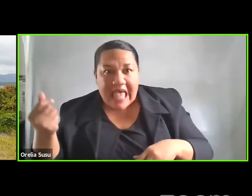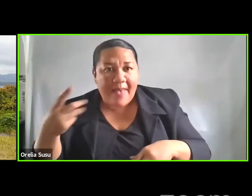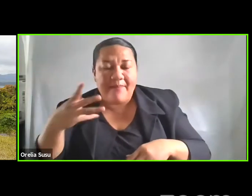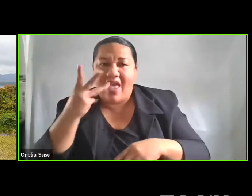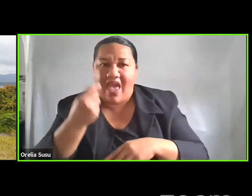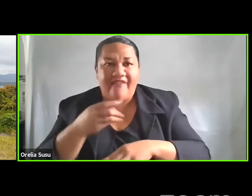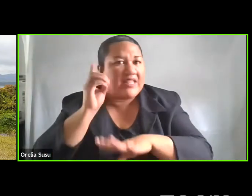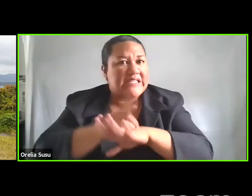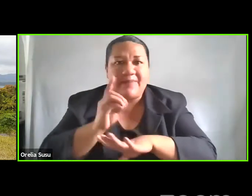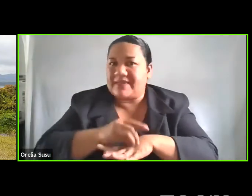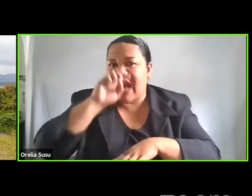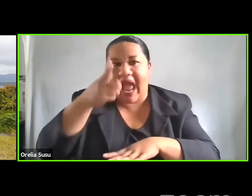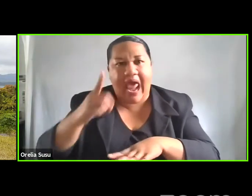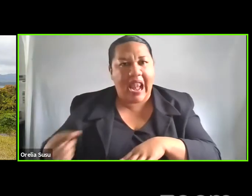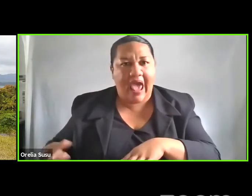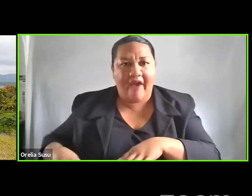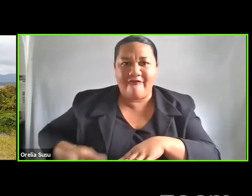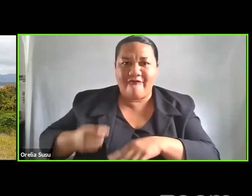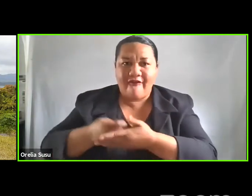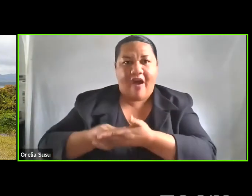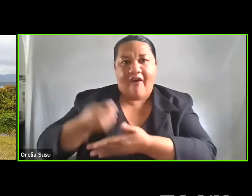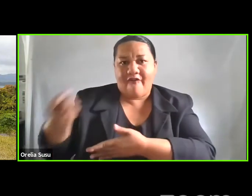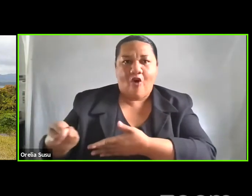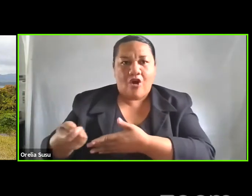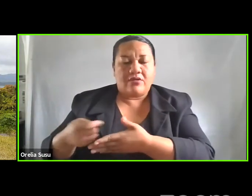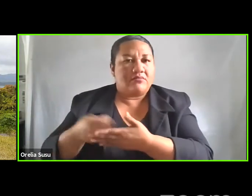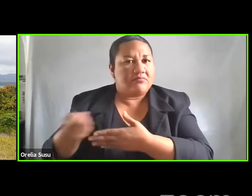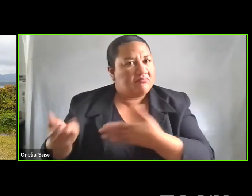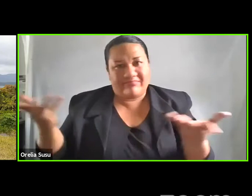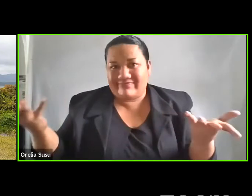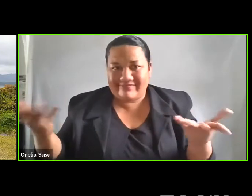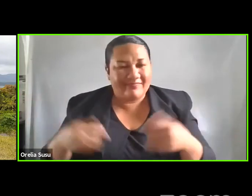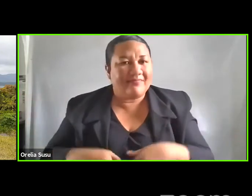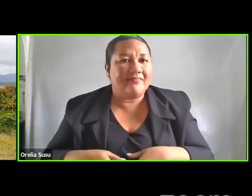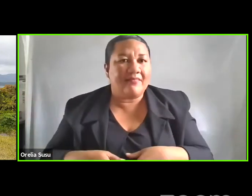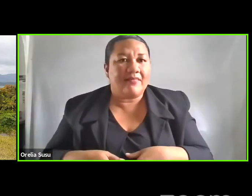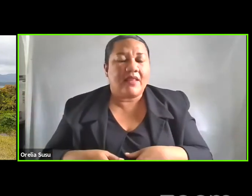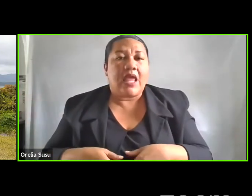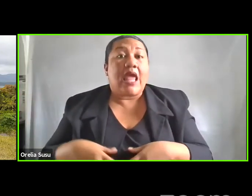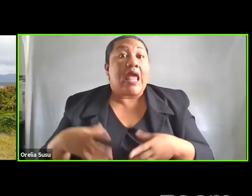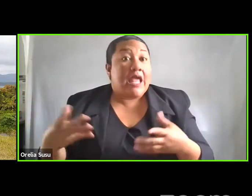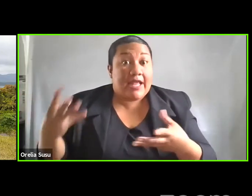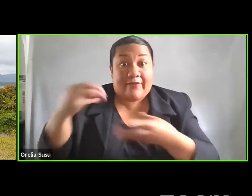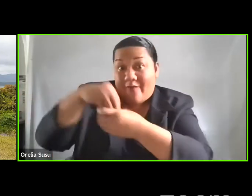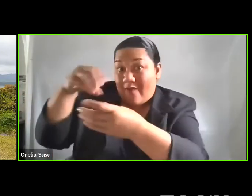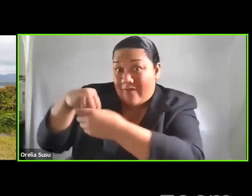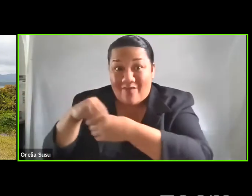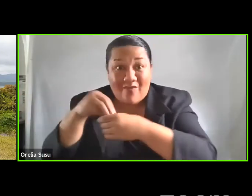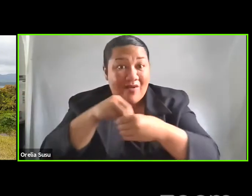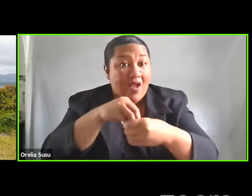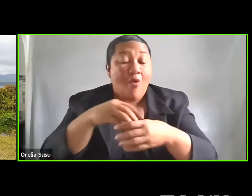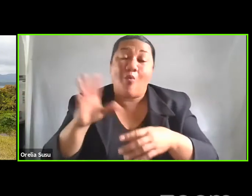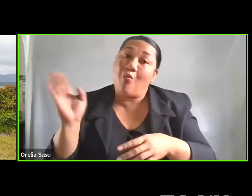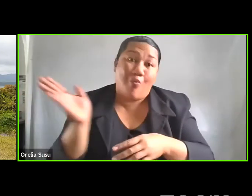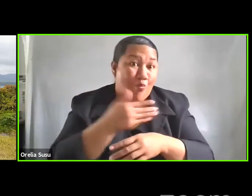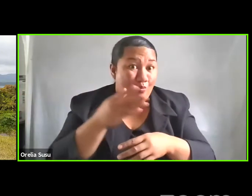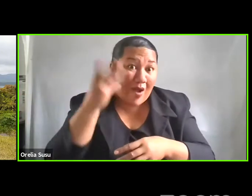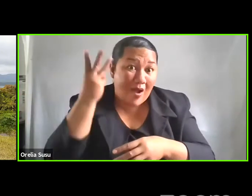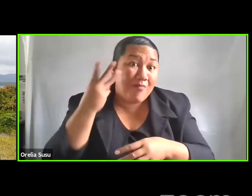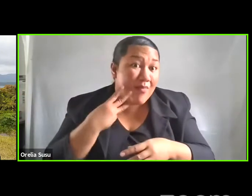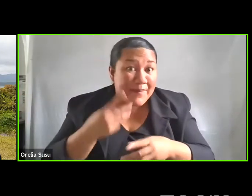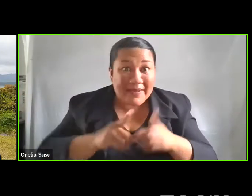afford to buy urine catheters engaging all women and people despite of our ethnicity our